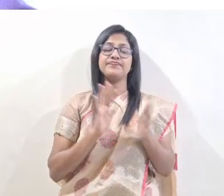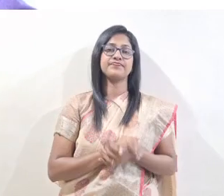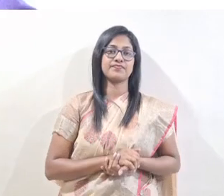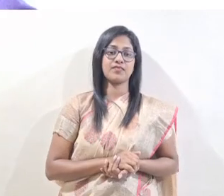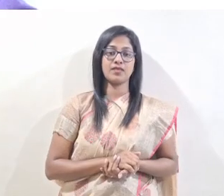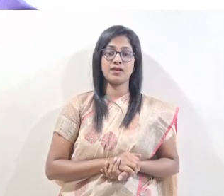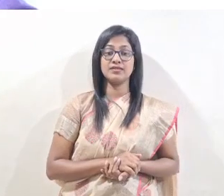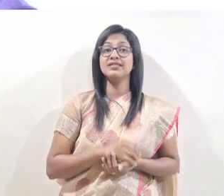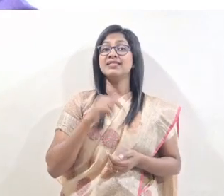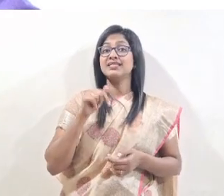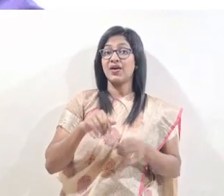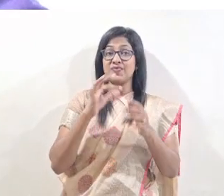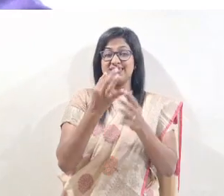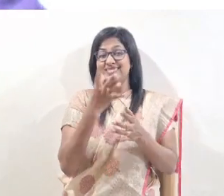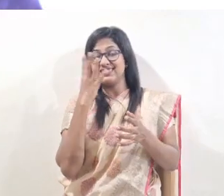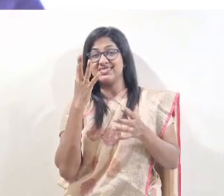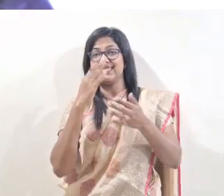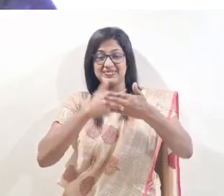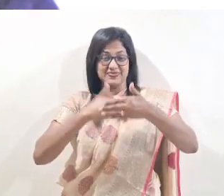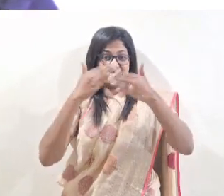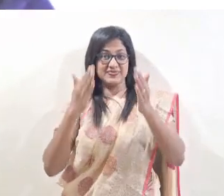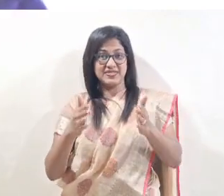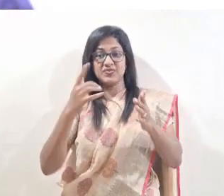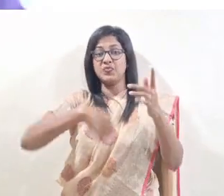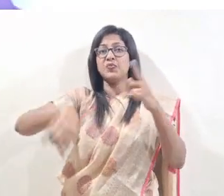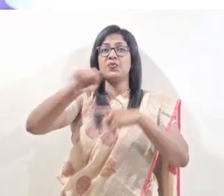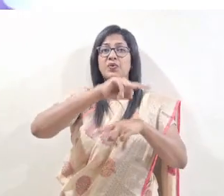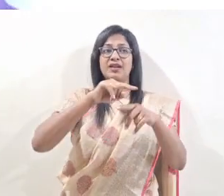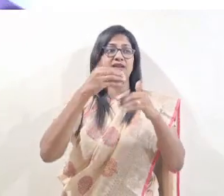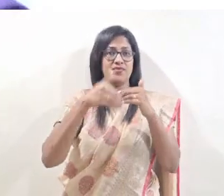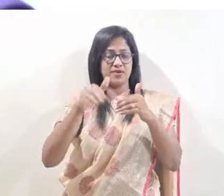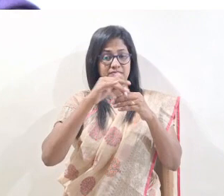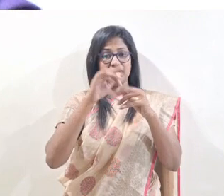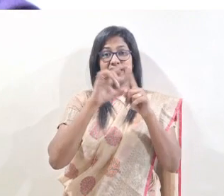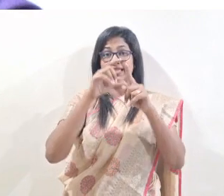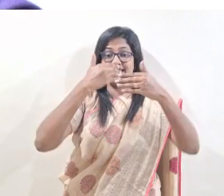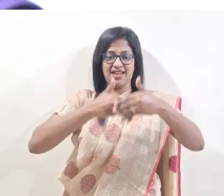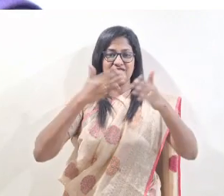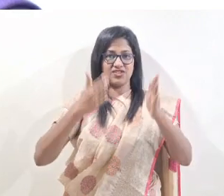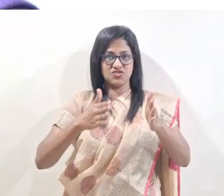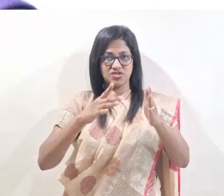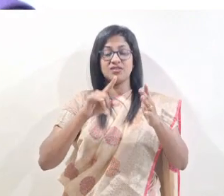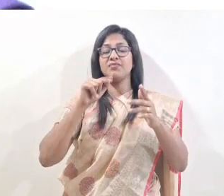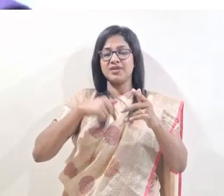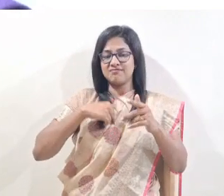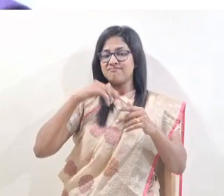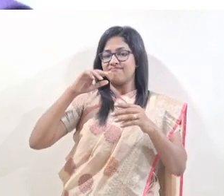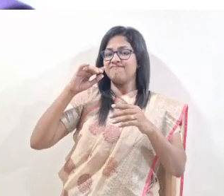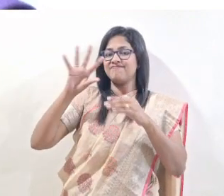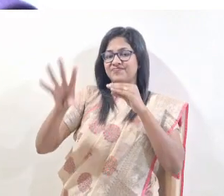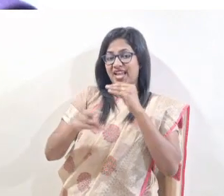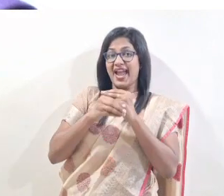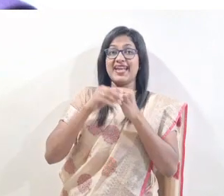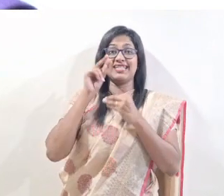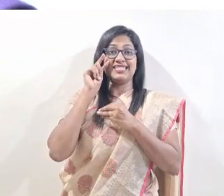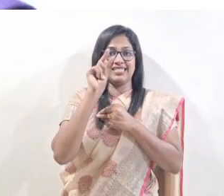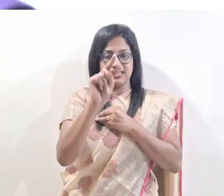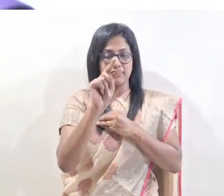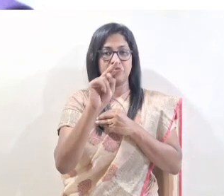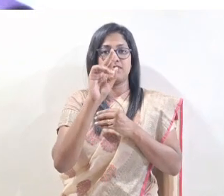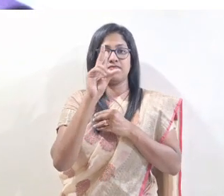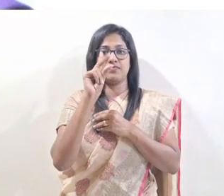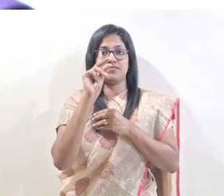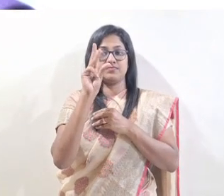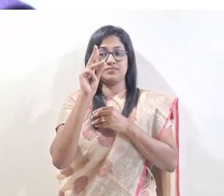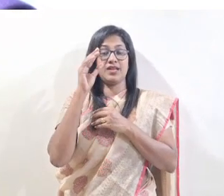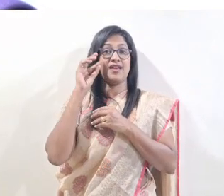Now, in the definition of resilience that has been going on so far, I want to add another dimension, and that is the